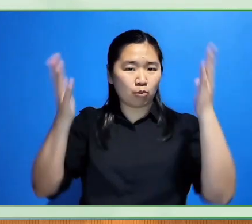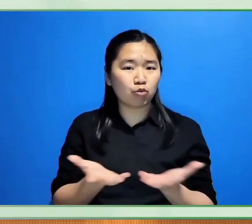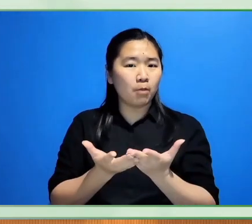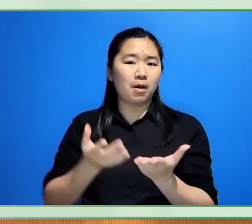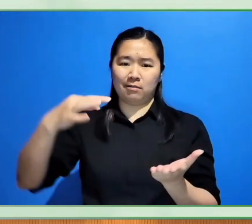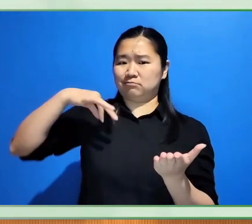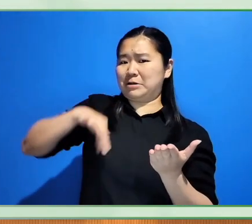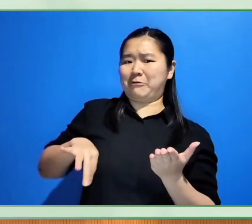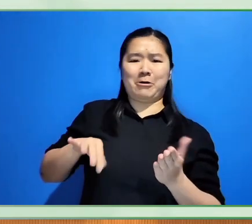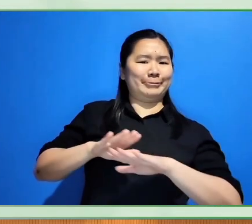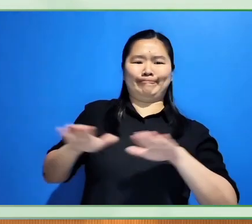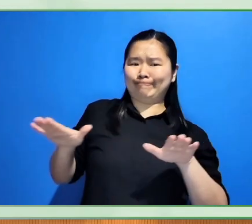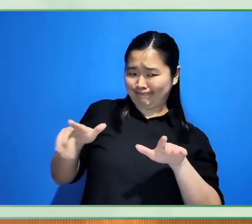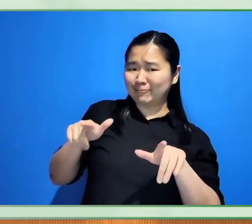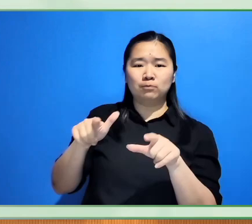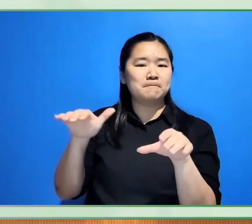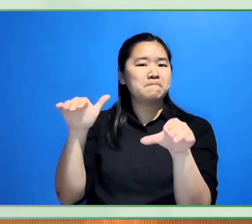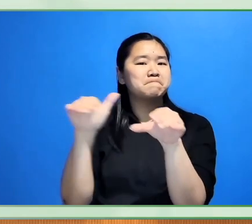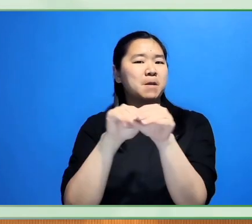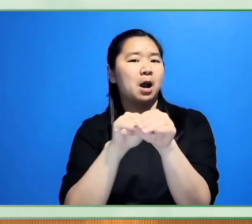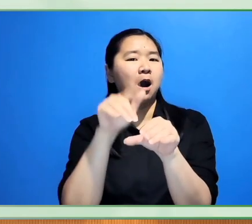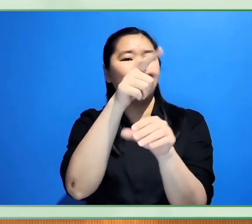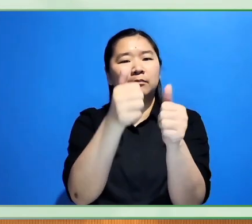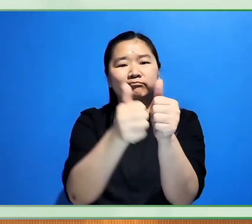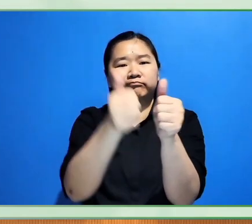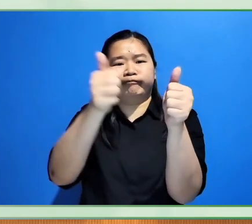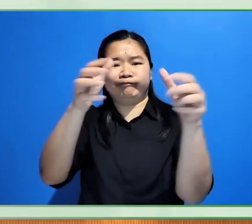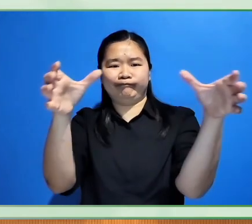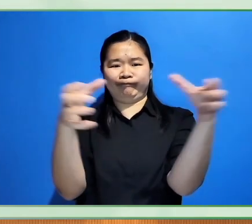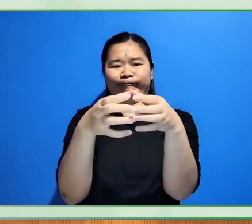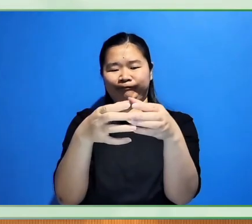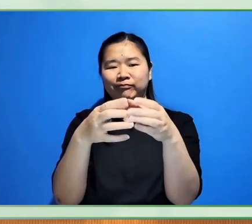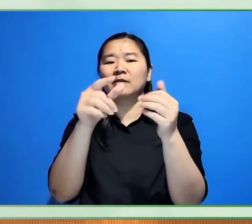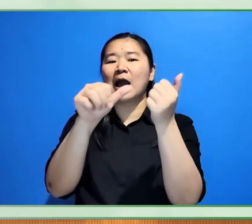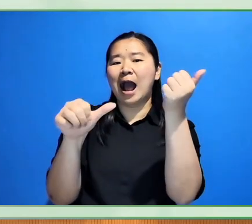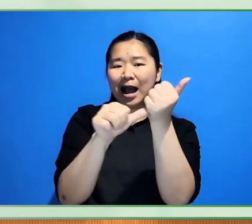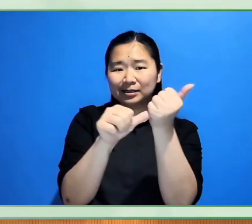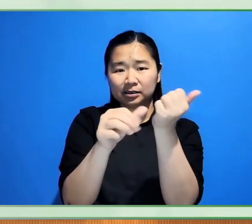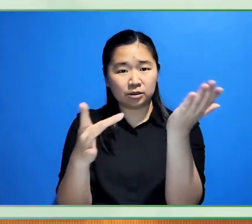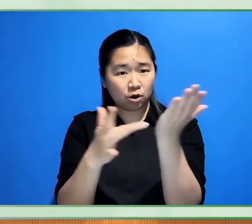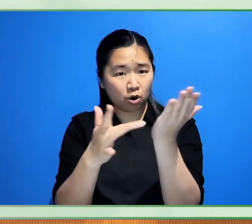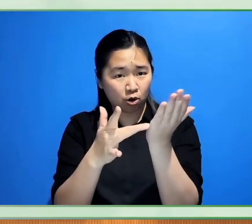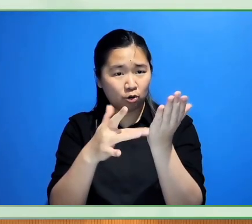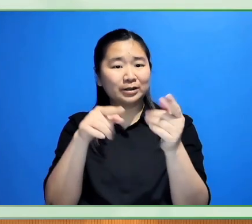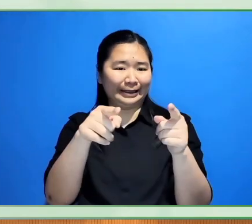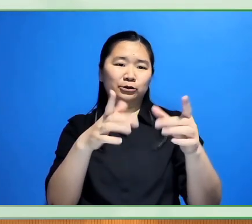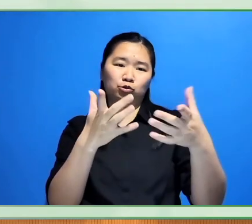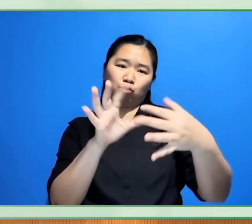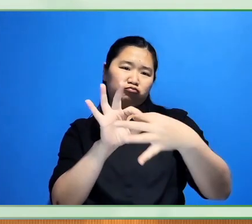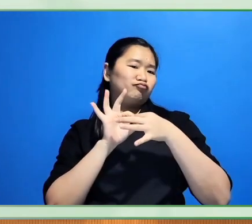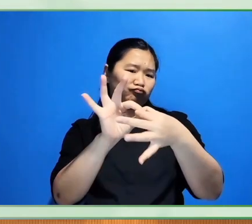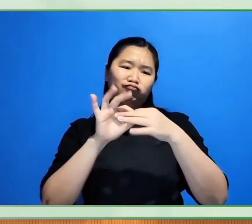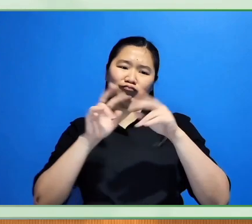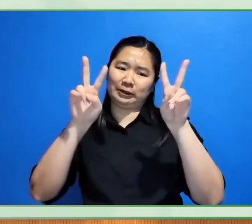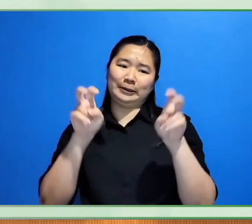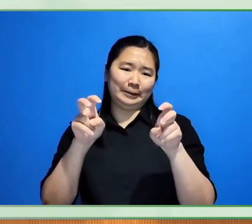enjoy access to assistive technology and rehabilitation technology, to live with dignity, independence,